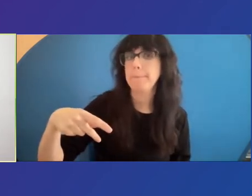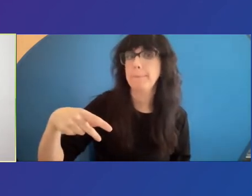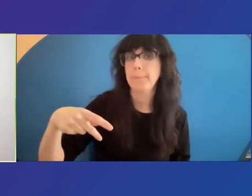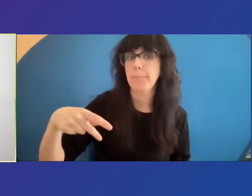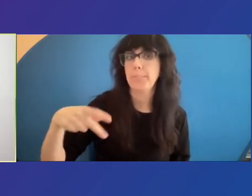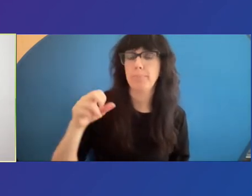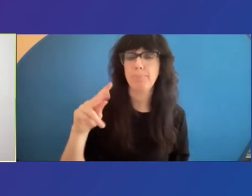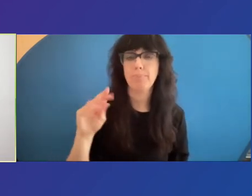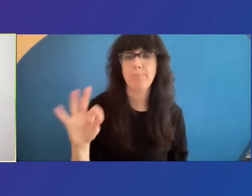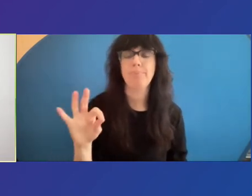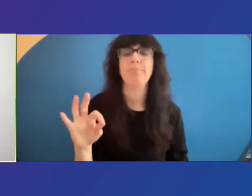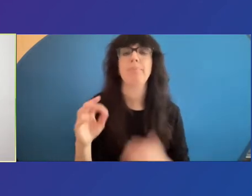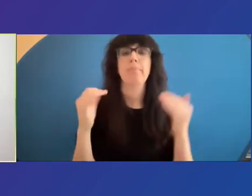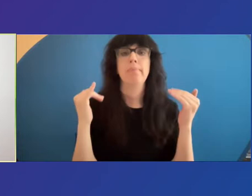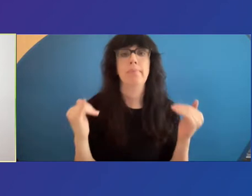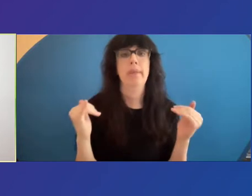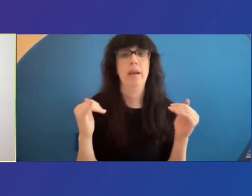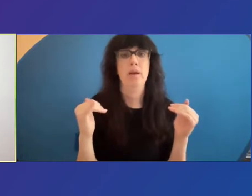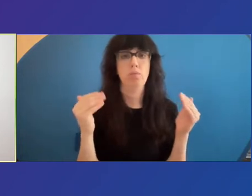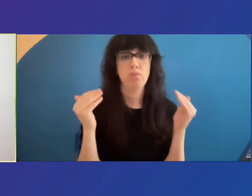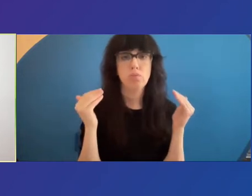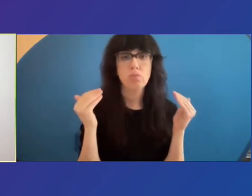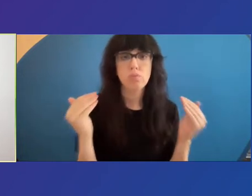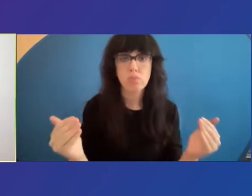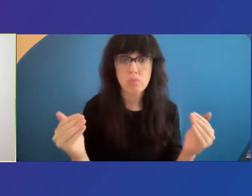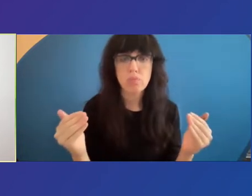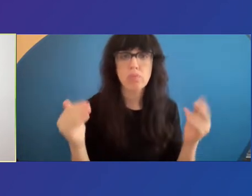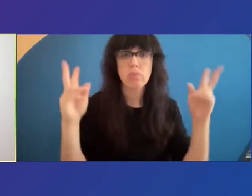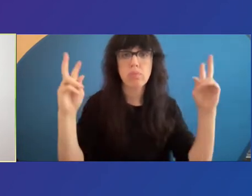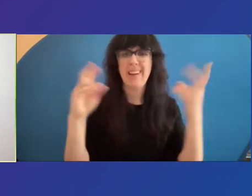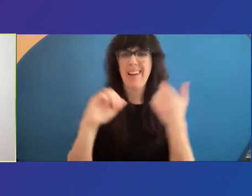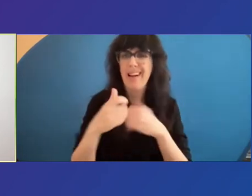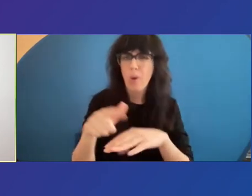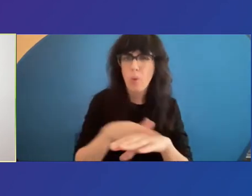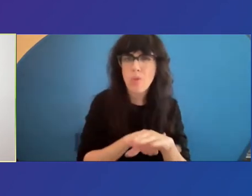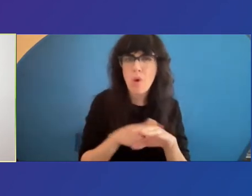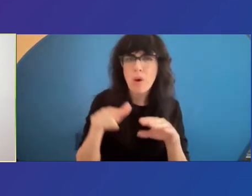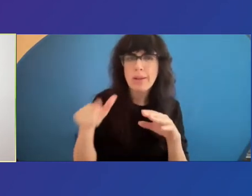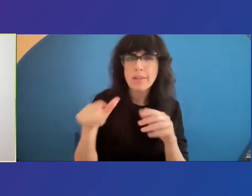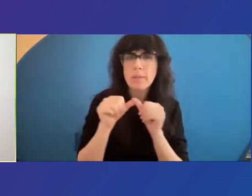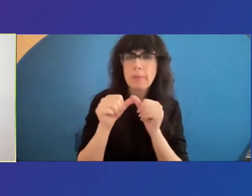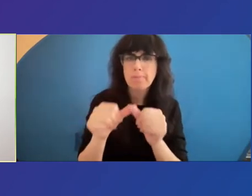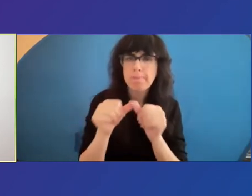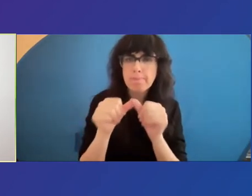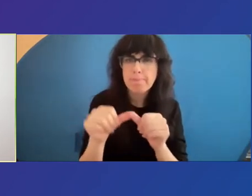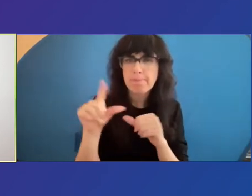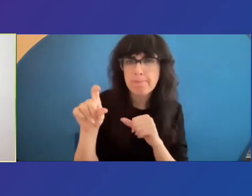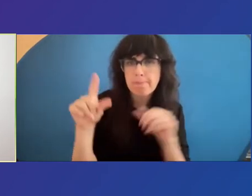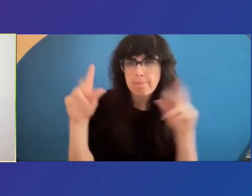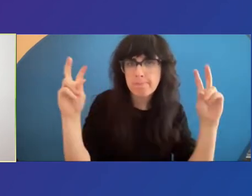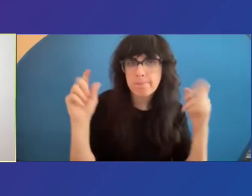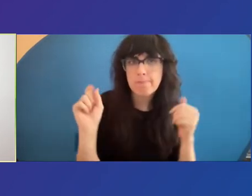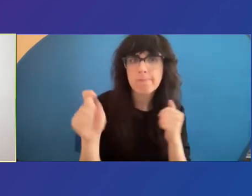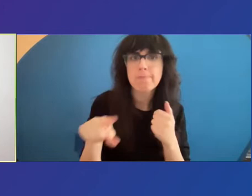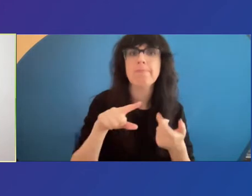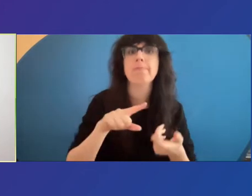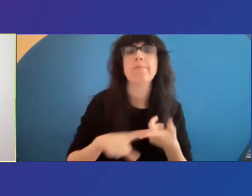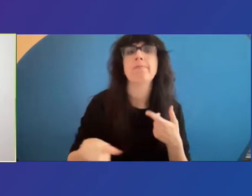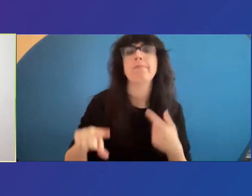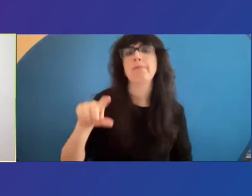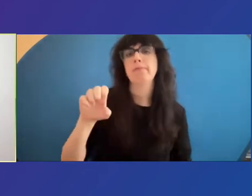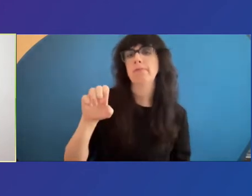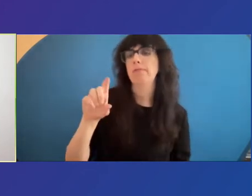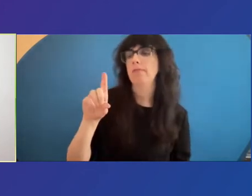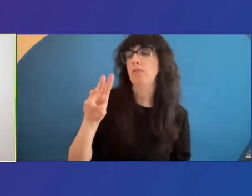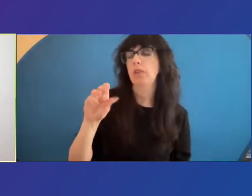And now we enter, how long has this been going on? In Edward Said's infamous